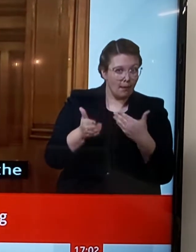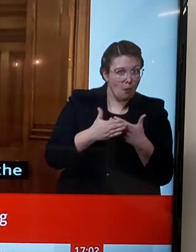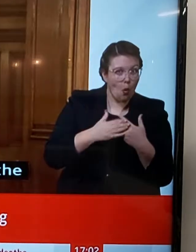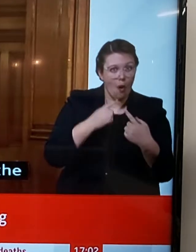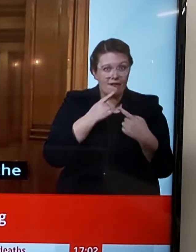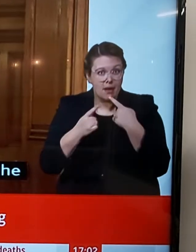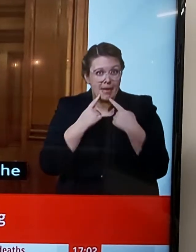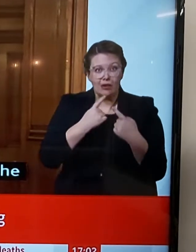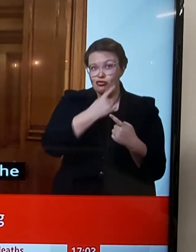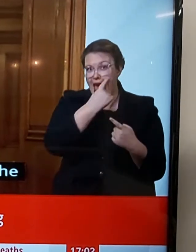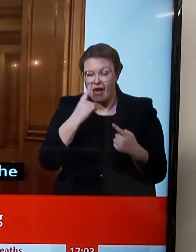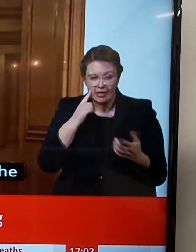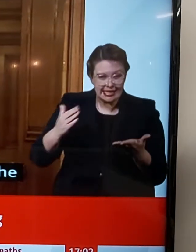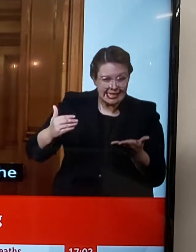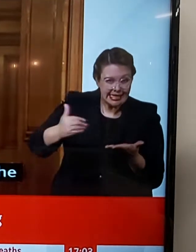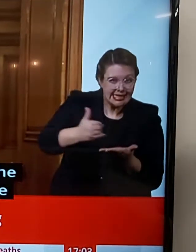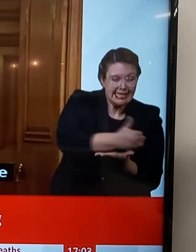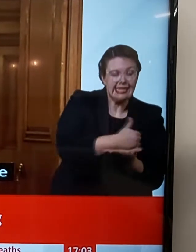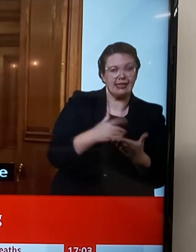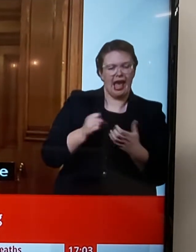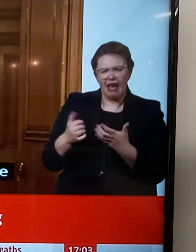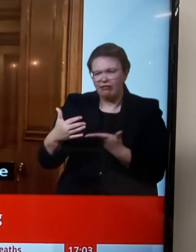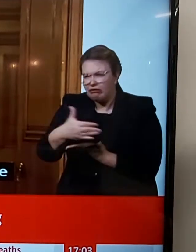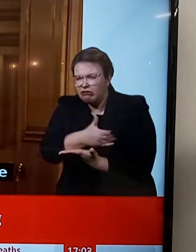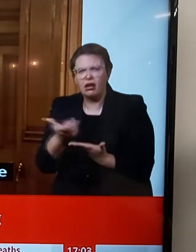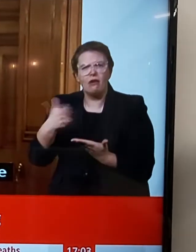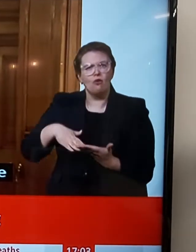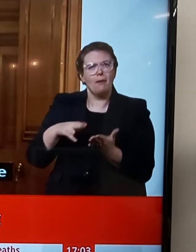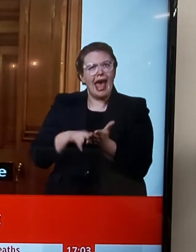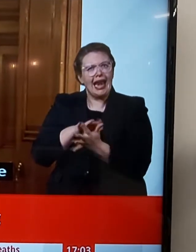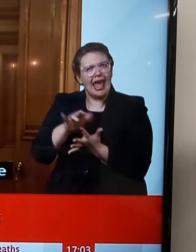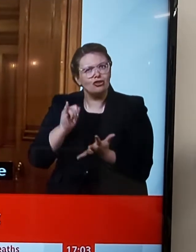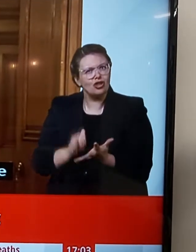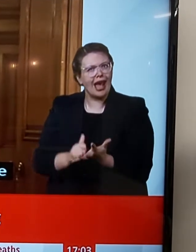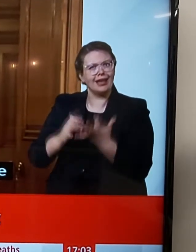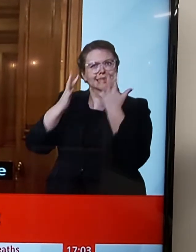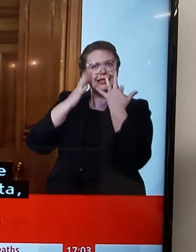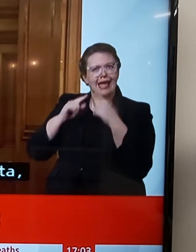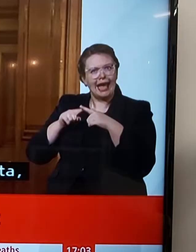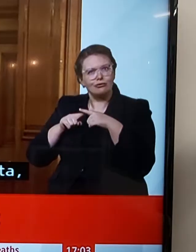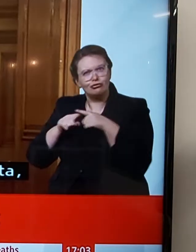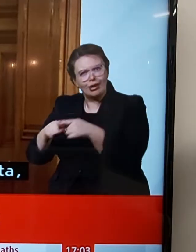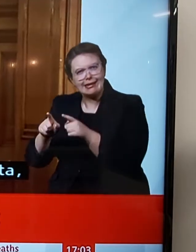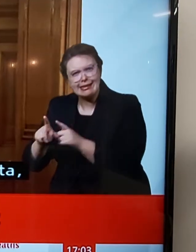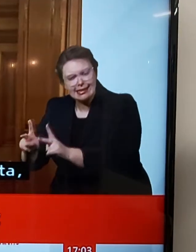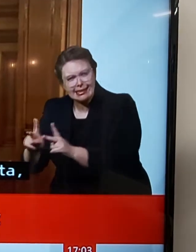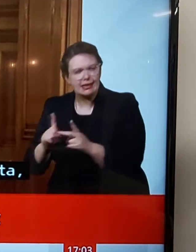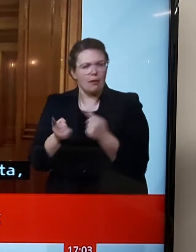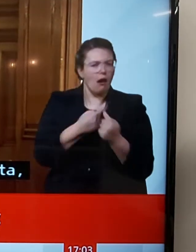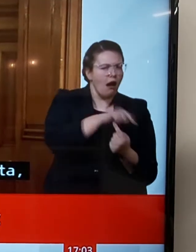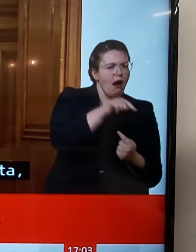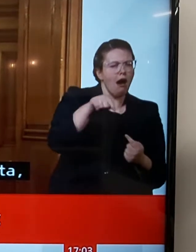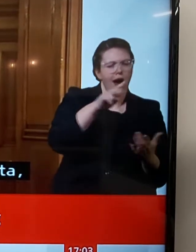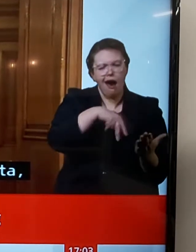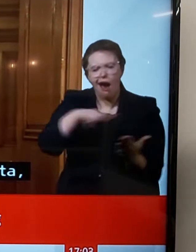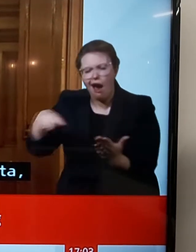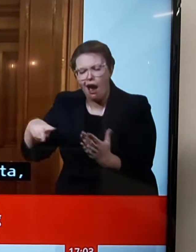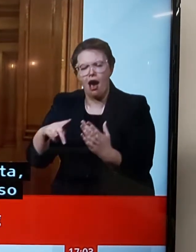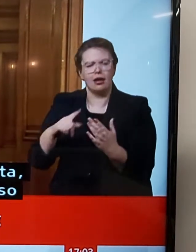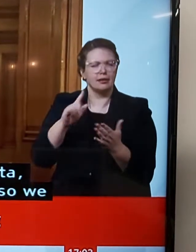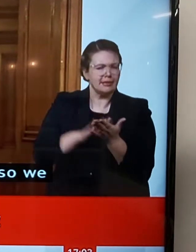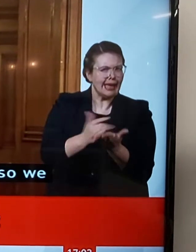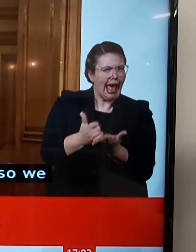helped by NHS Test and Trace, so that we can begin to chart a way ahead, starting, if